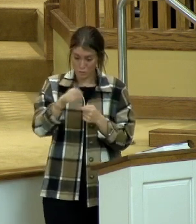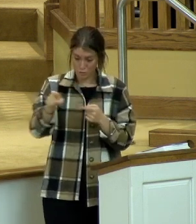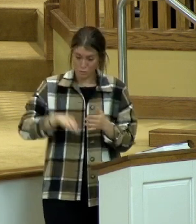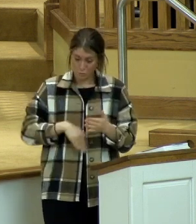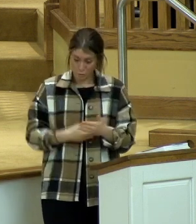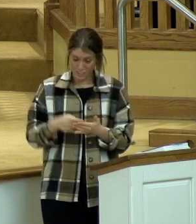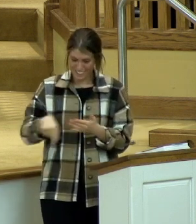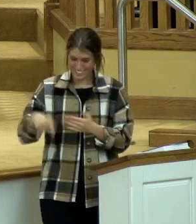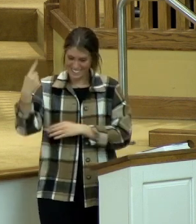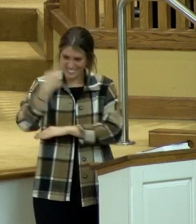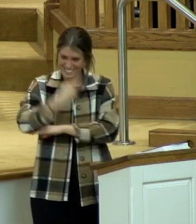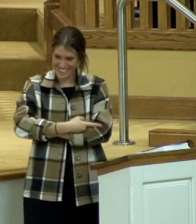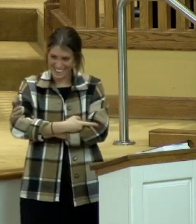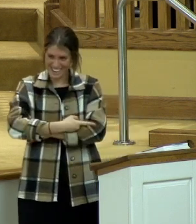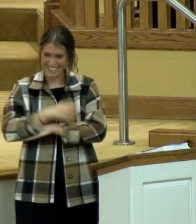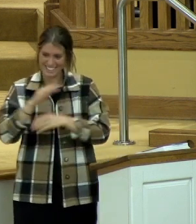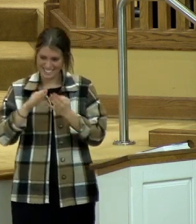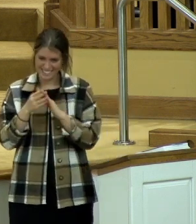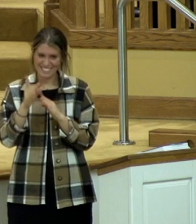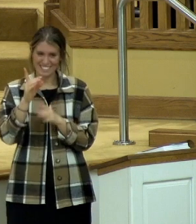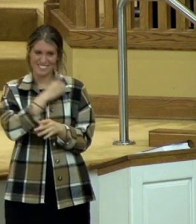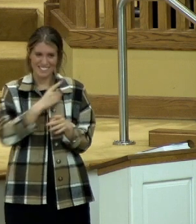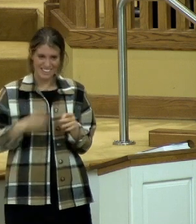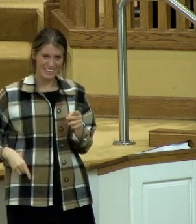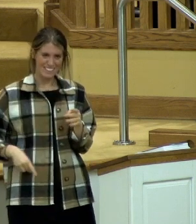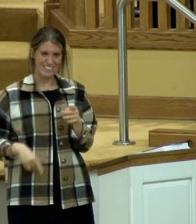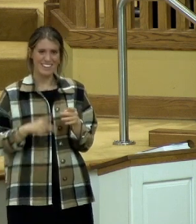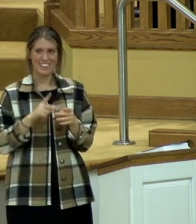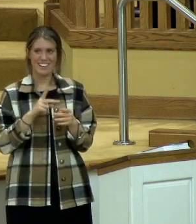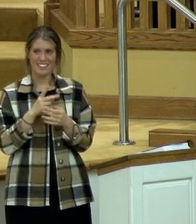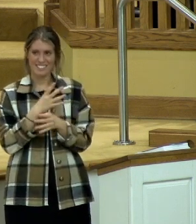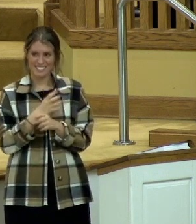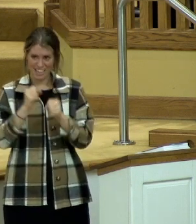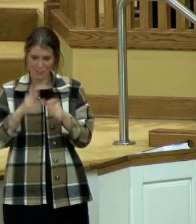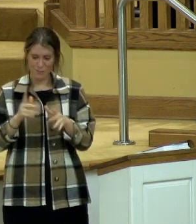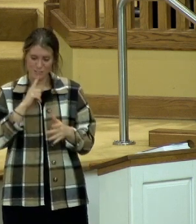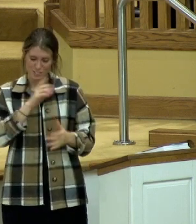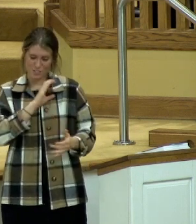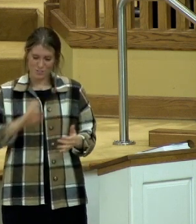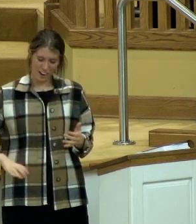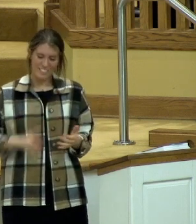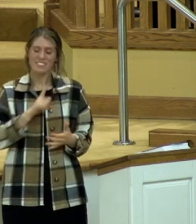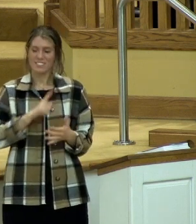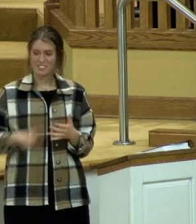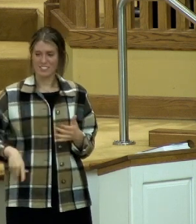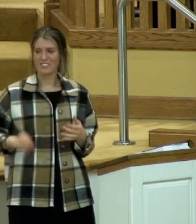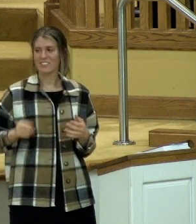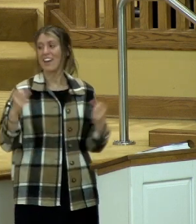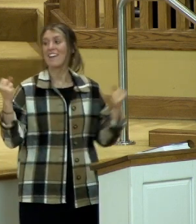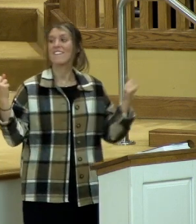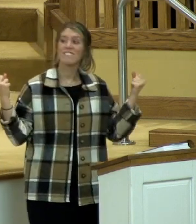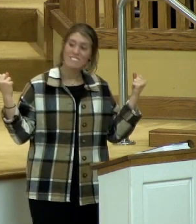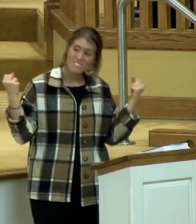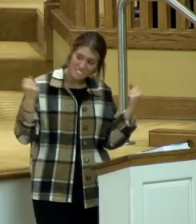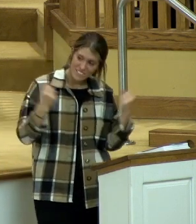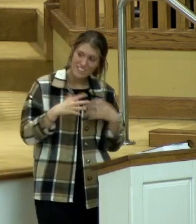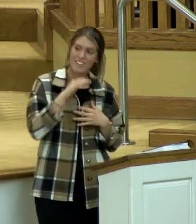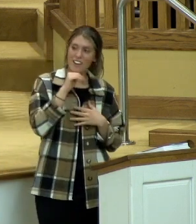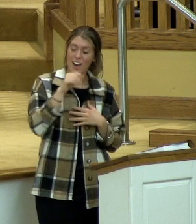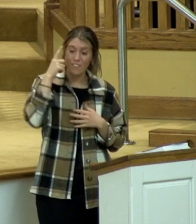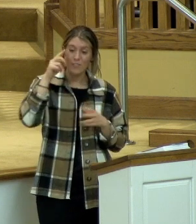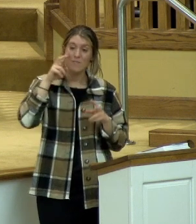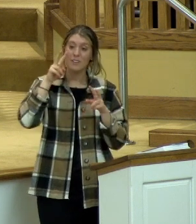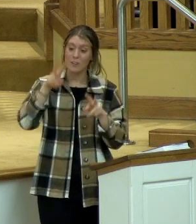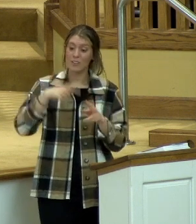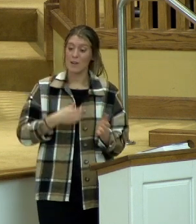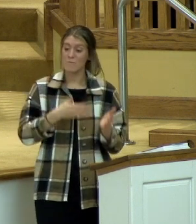You guys sound so excited. Let's try that again with a little bit more energy. Fear not, for behold.